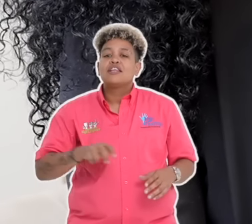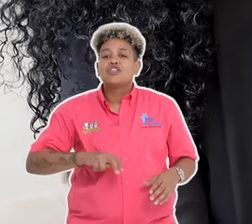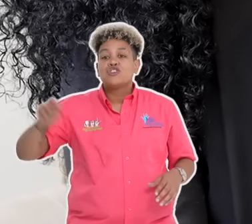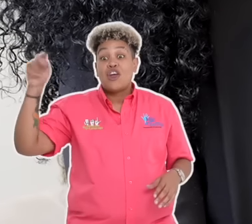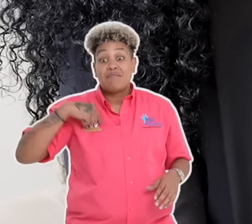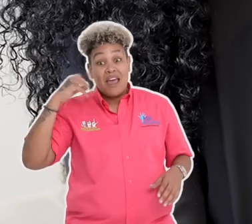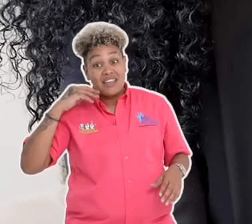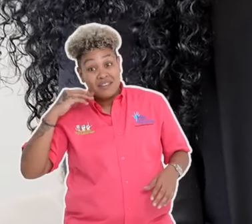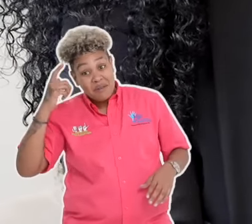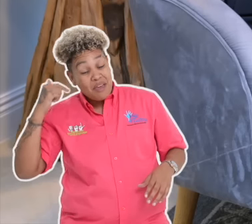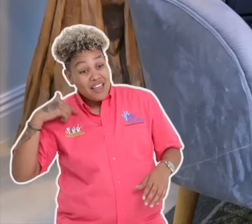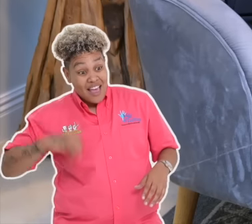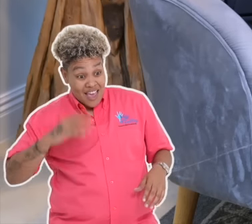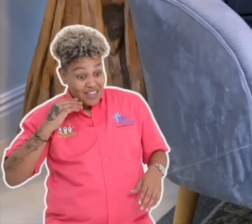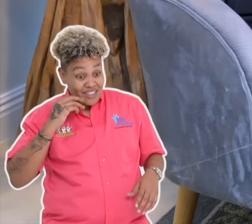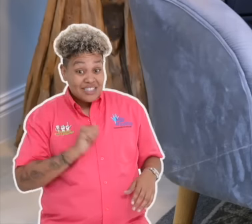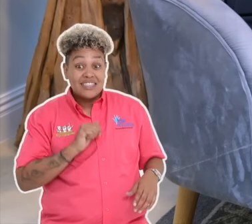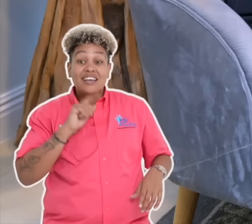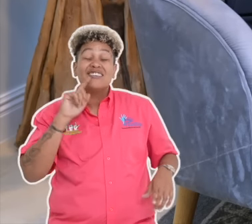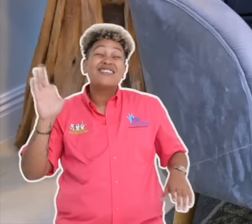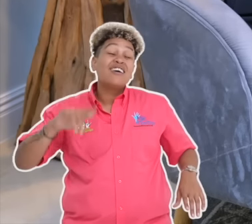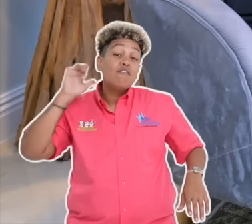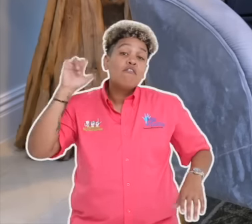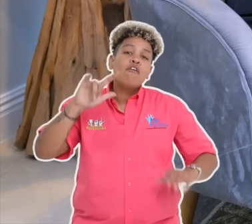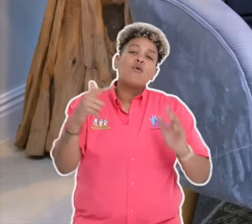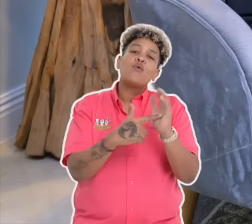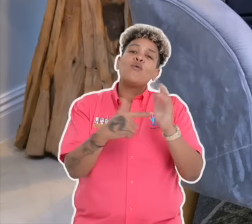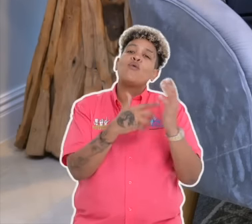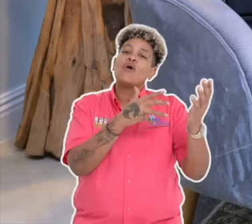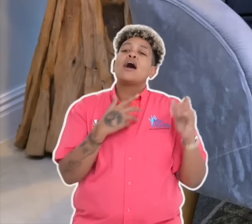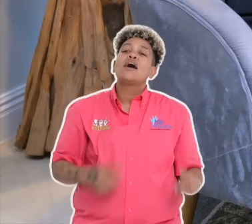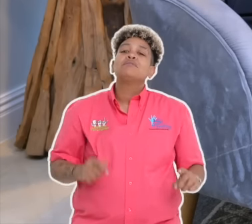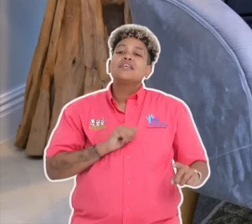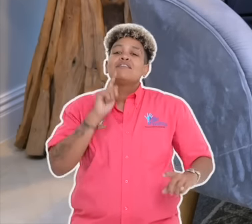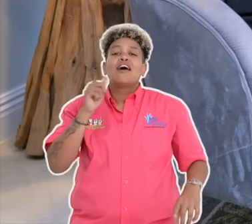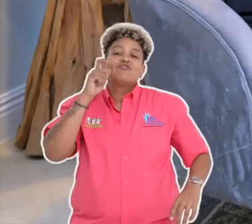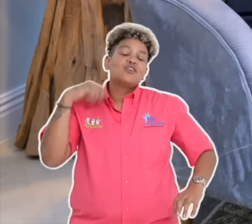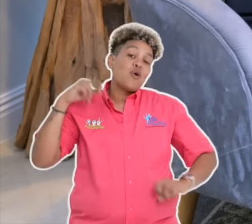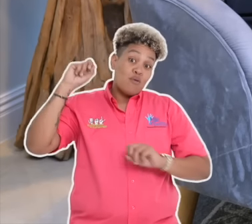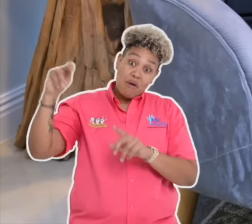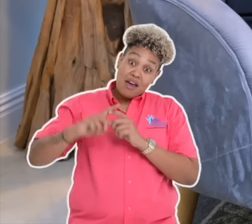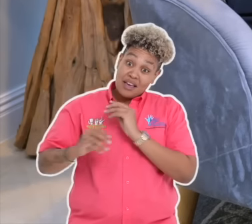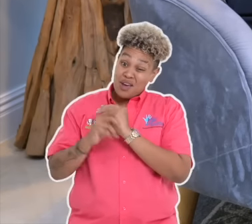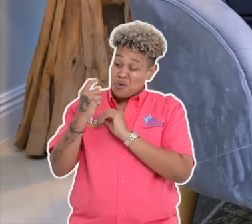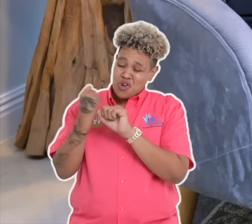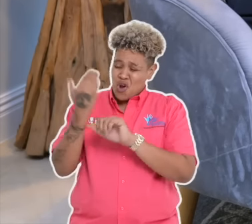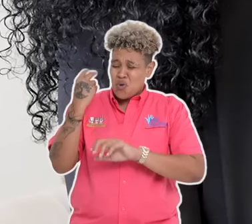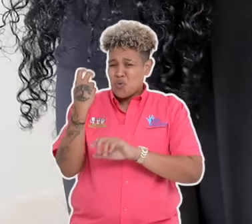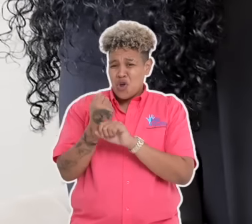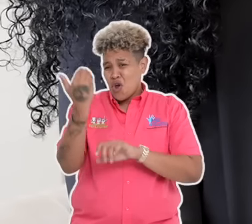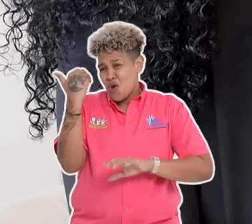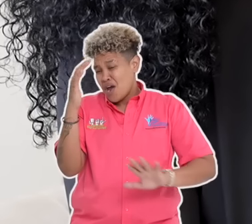in this journey of mine. And because of that, I am forever indebted. And so I recently went back about a year or so